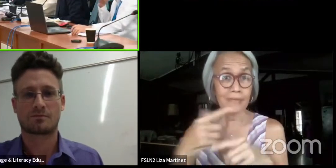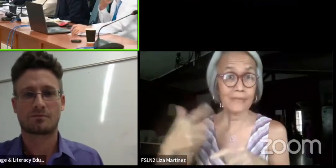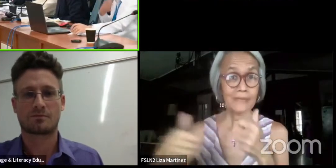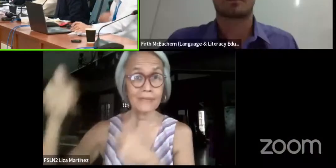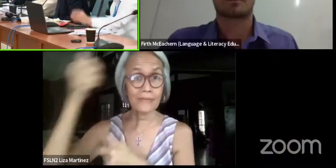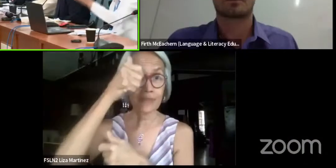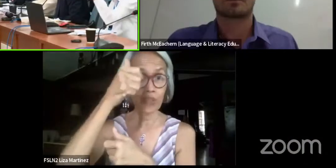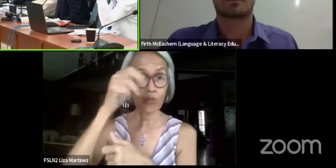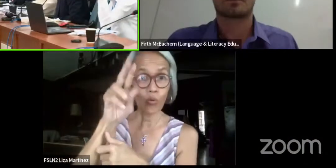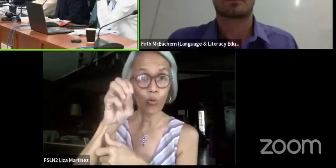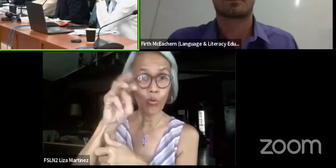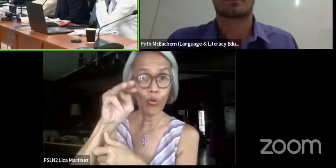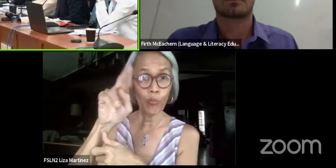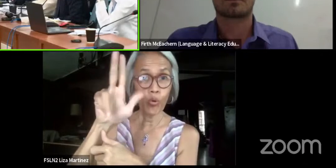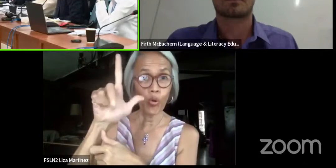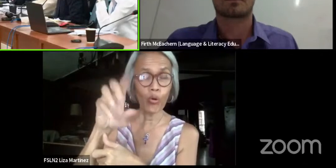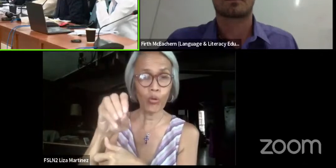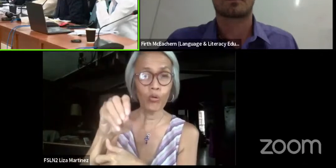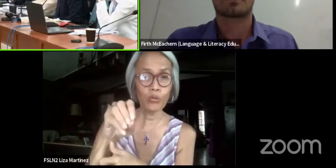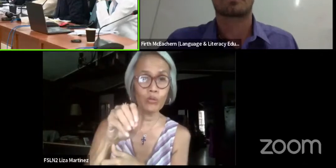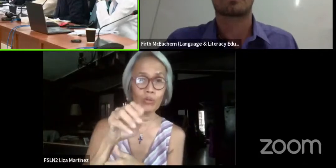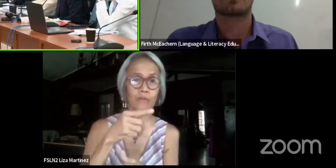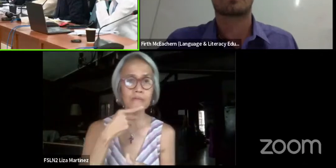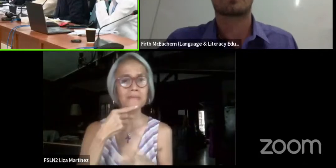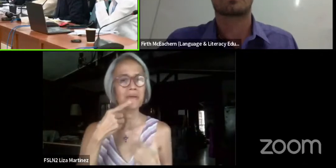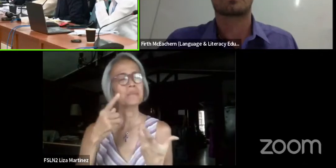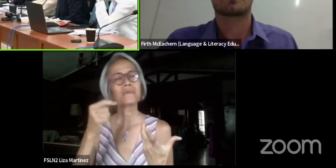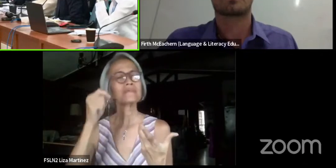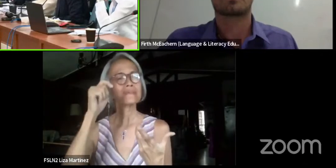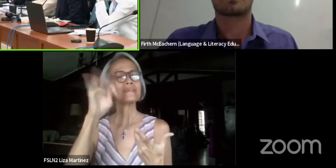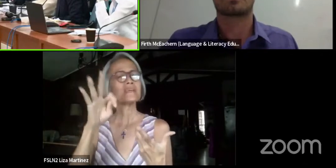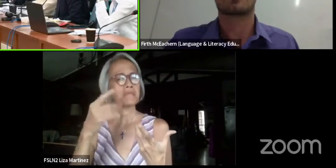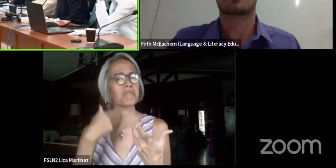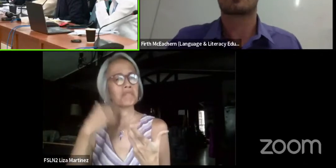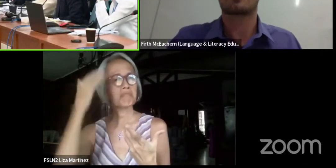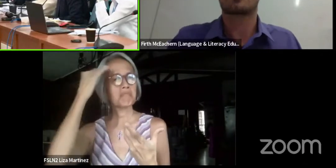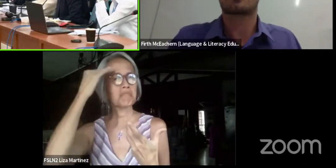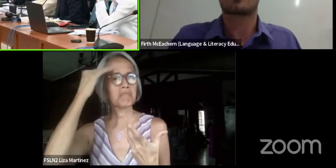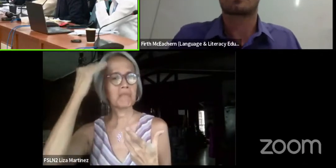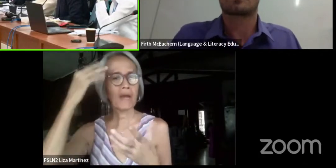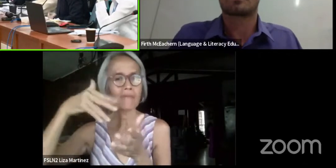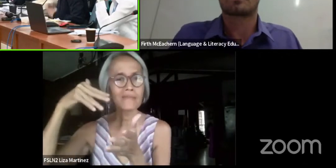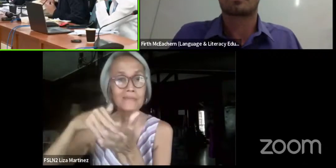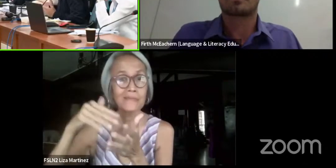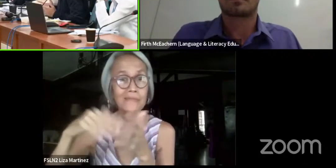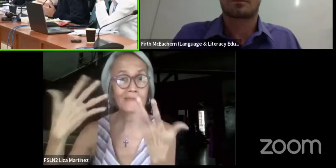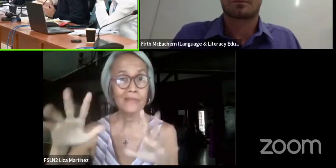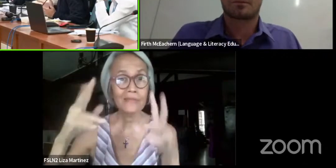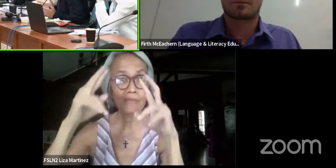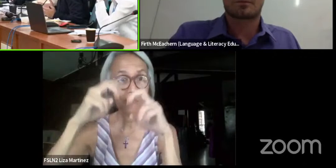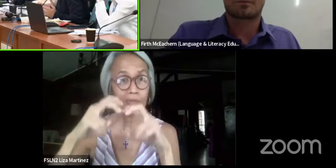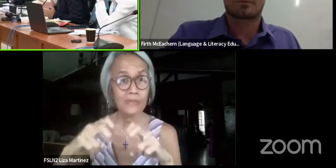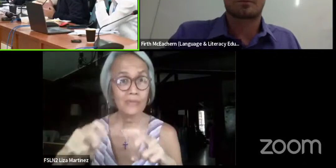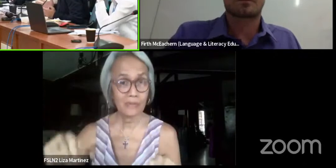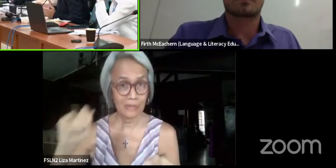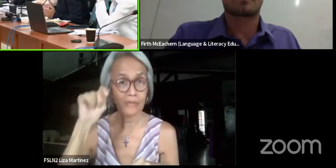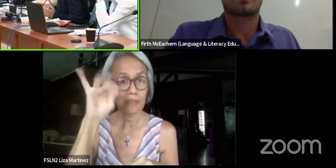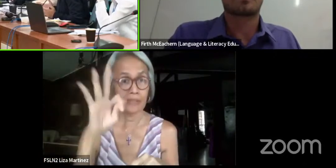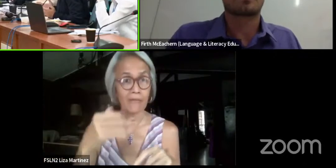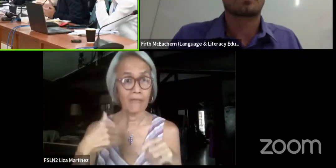study saying or showing that when you have a multi-dialect society